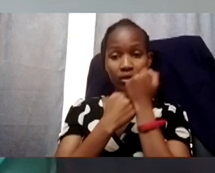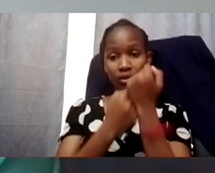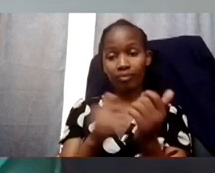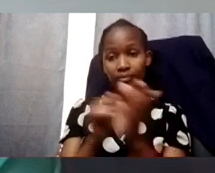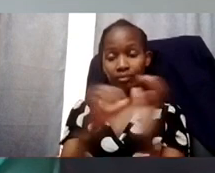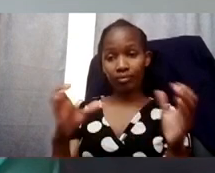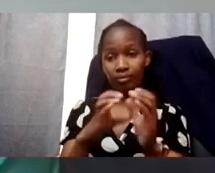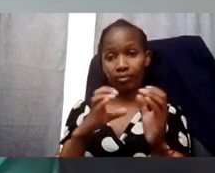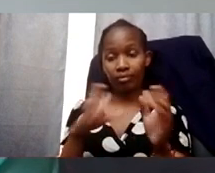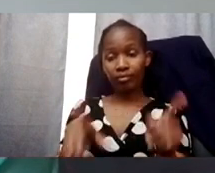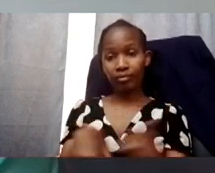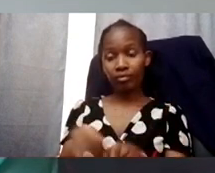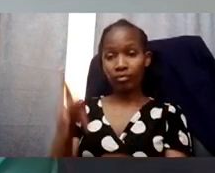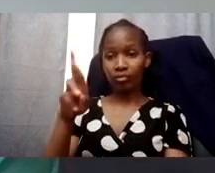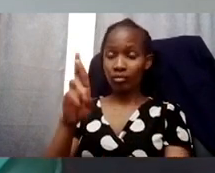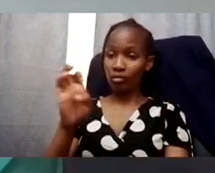So,